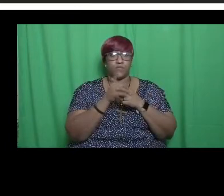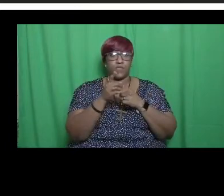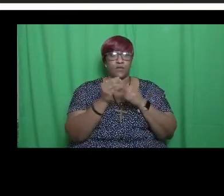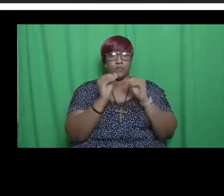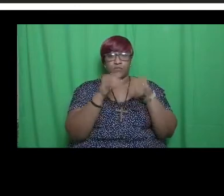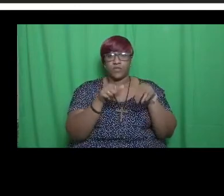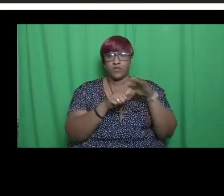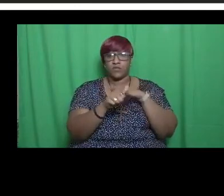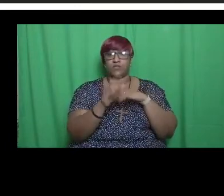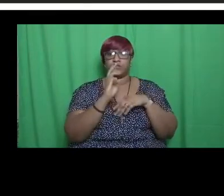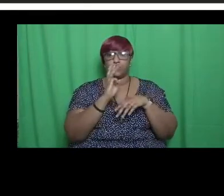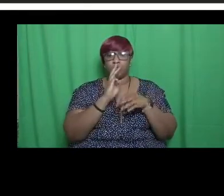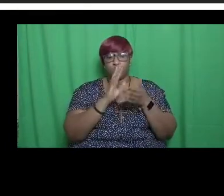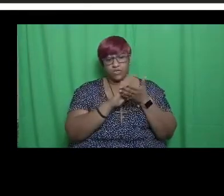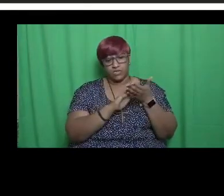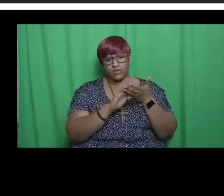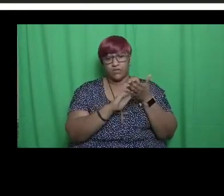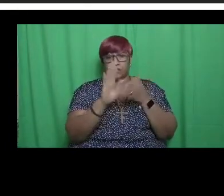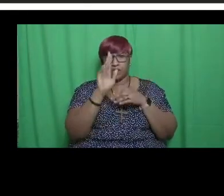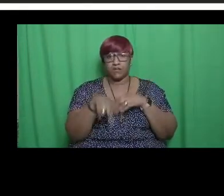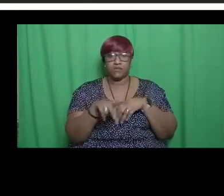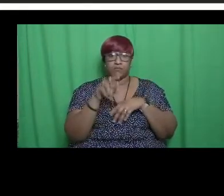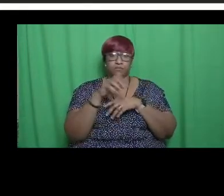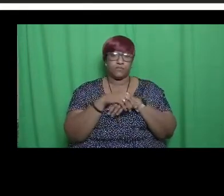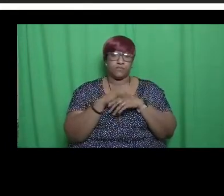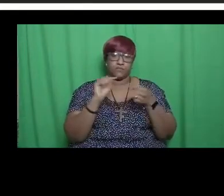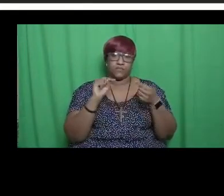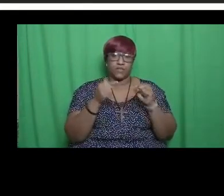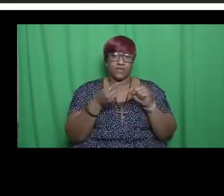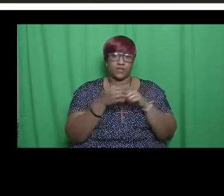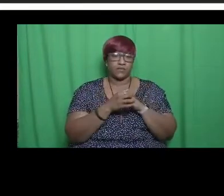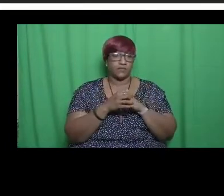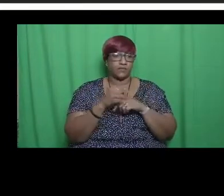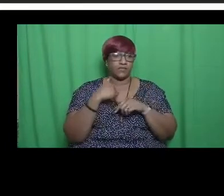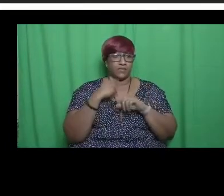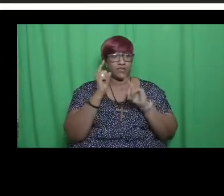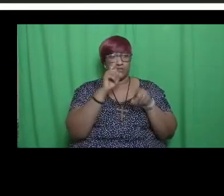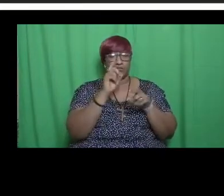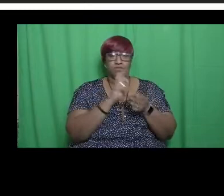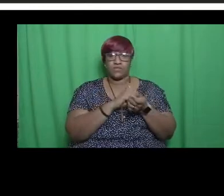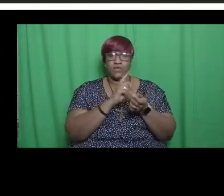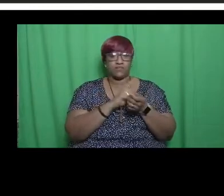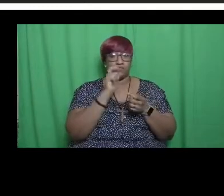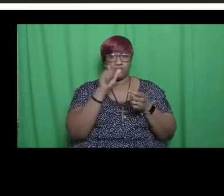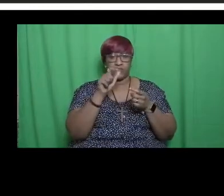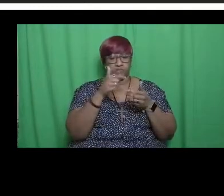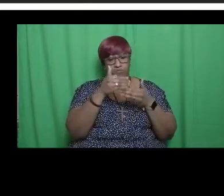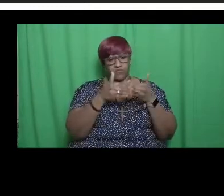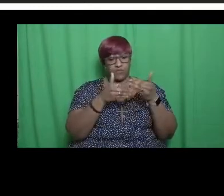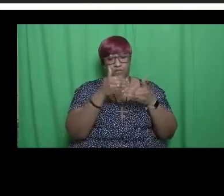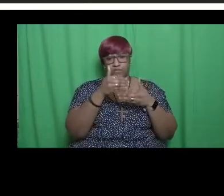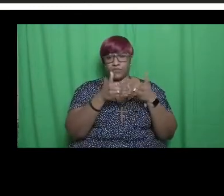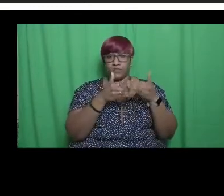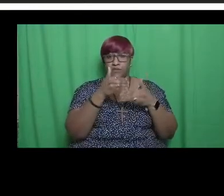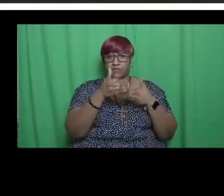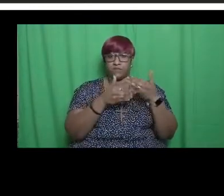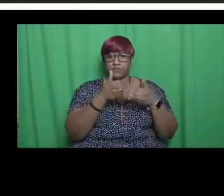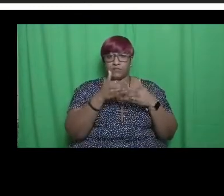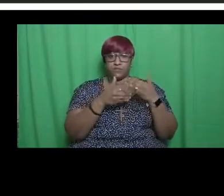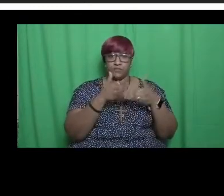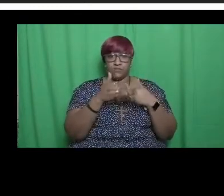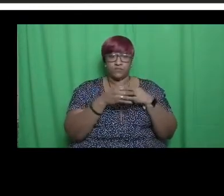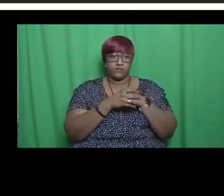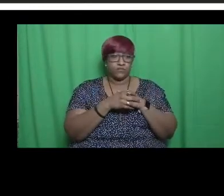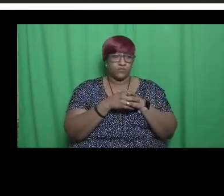some water to clean it up. Clean up the wound. And then I didn't even go to a doctor. They wrapped around, she put a bandage around it that I